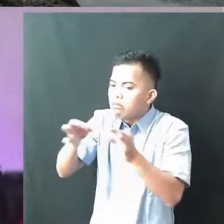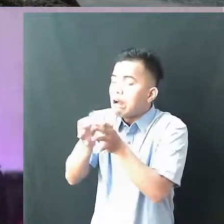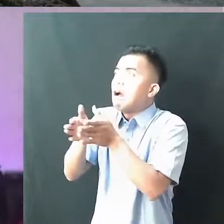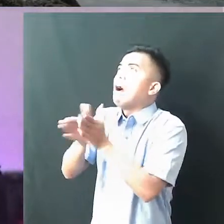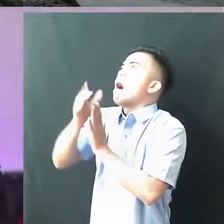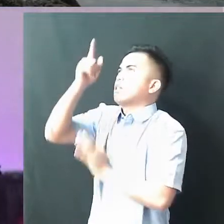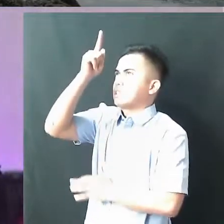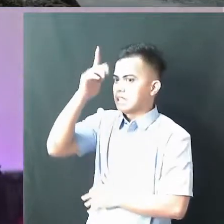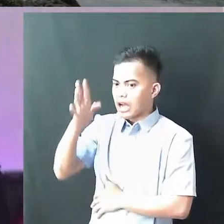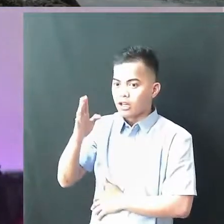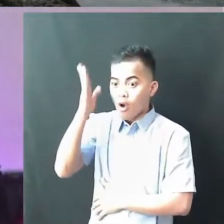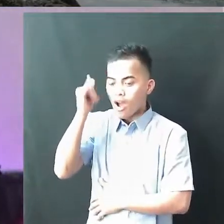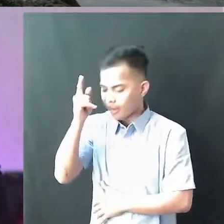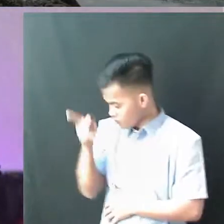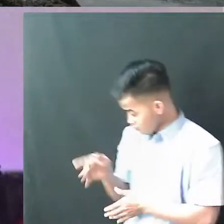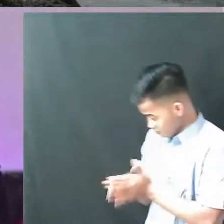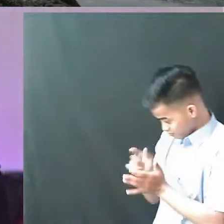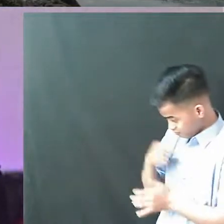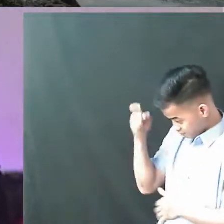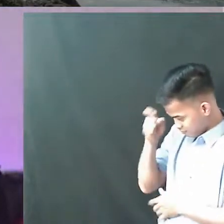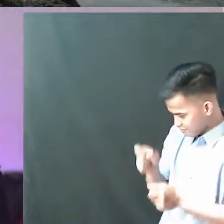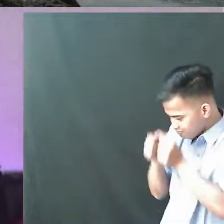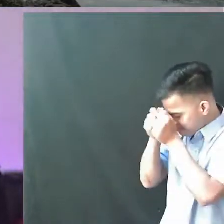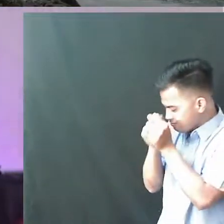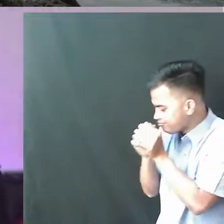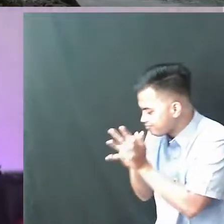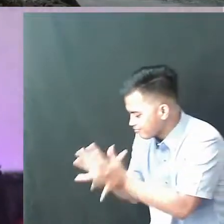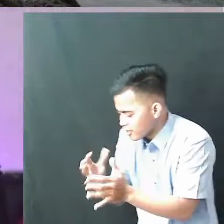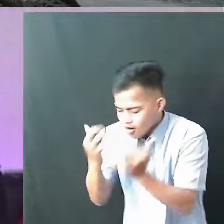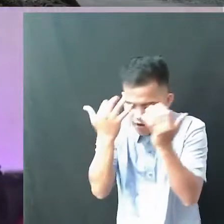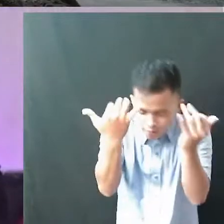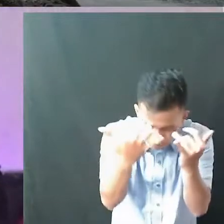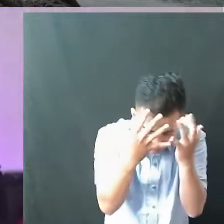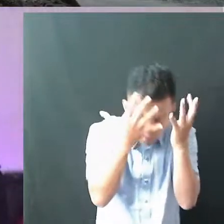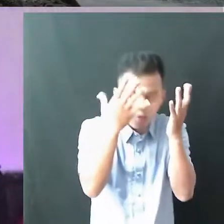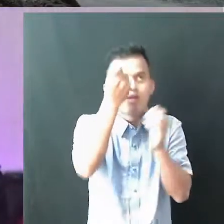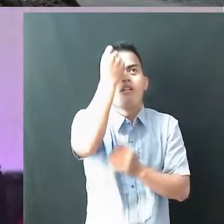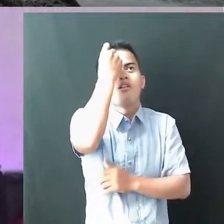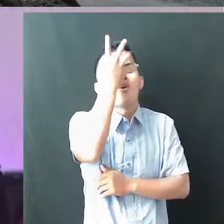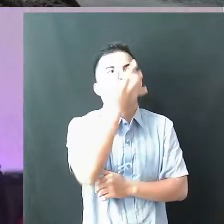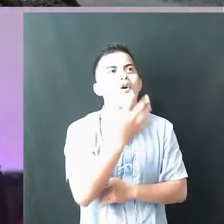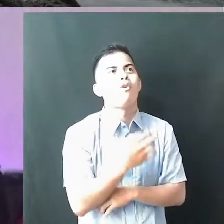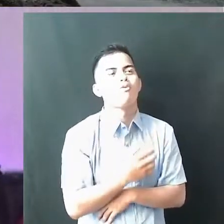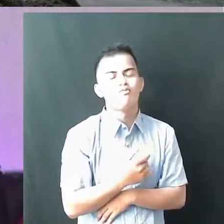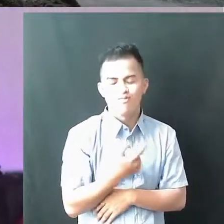men liberally and upbraid it not, and it shall be given him.